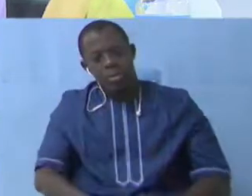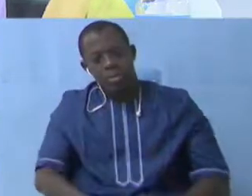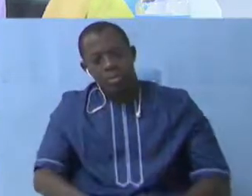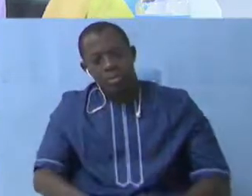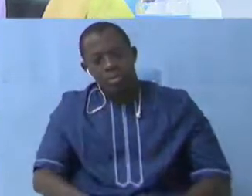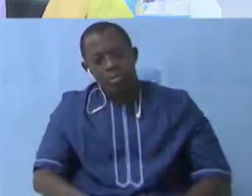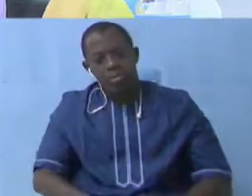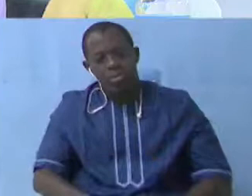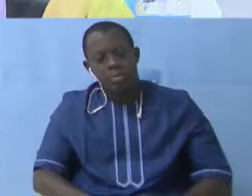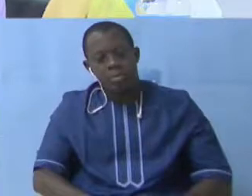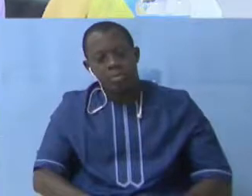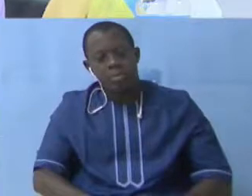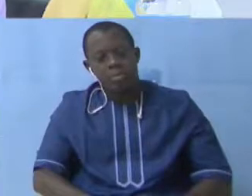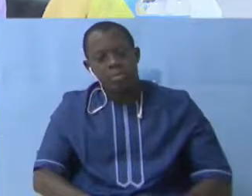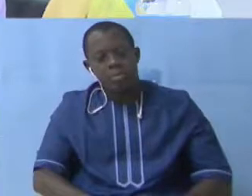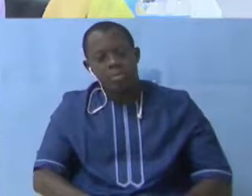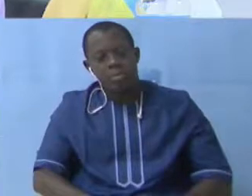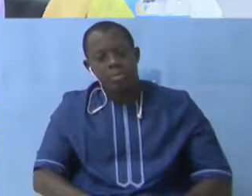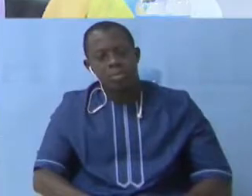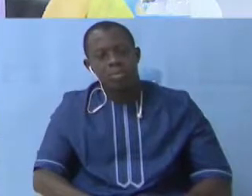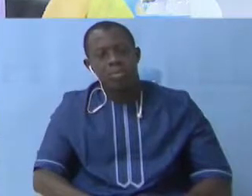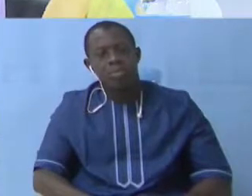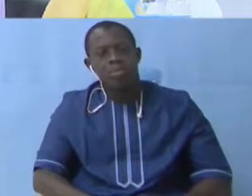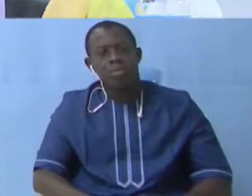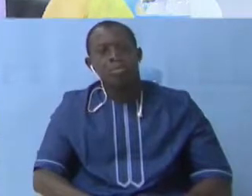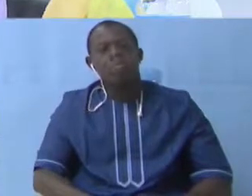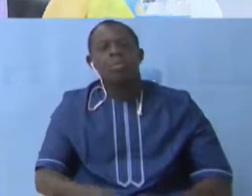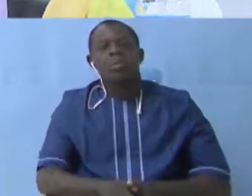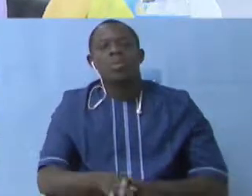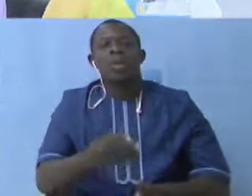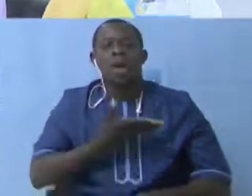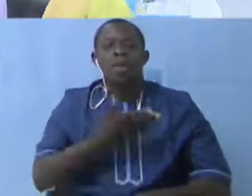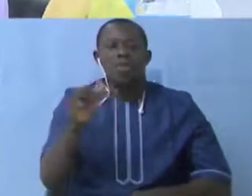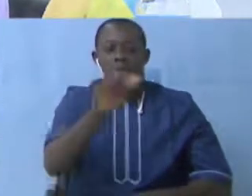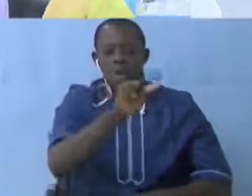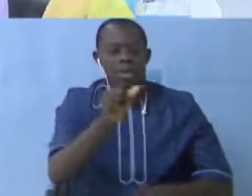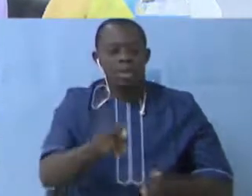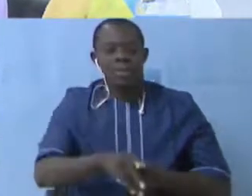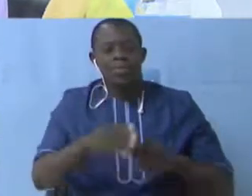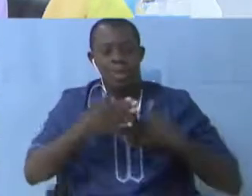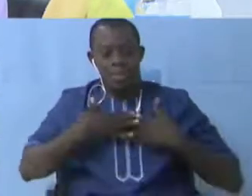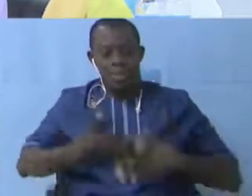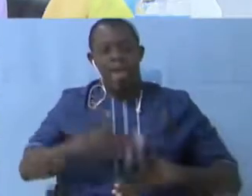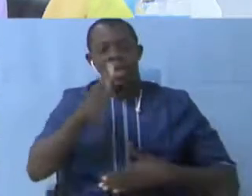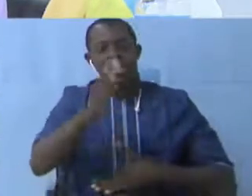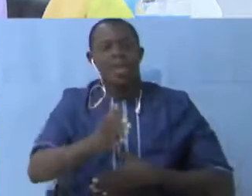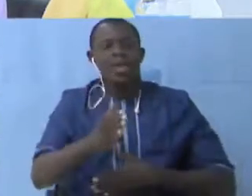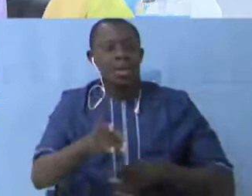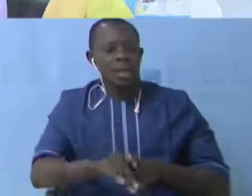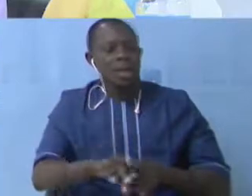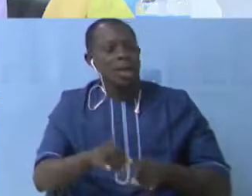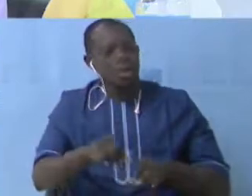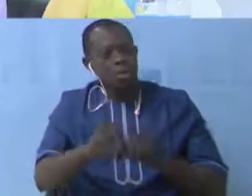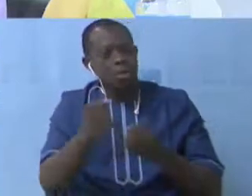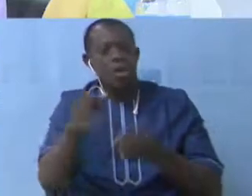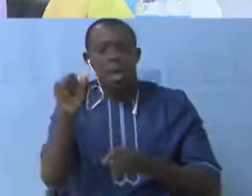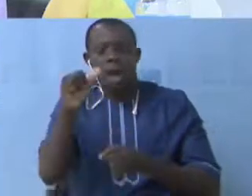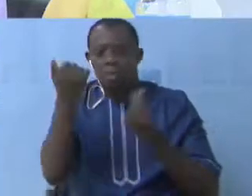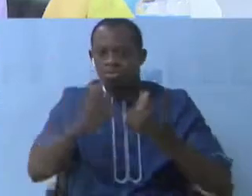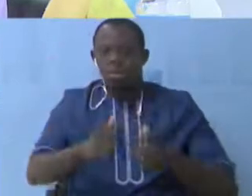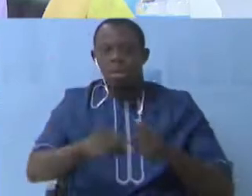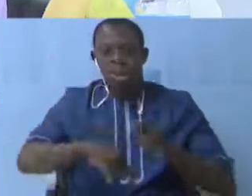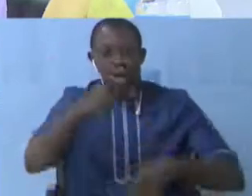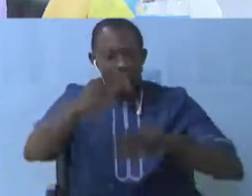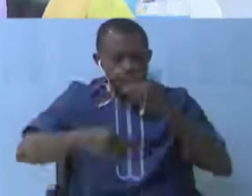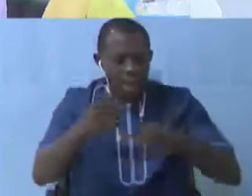bari. Some committed human rights violations and after they became victims. ñenn nag xëtti nañ yelleefi doomu